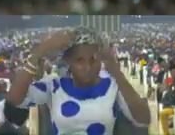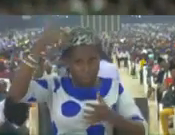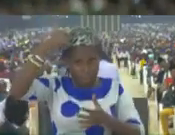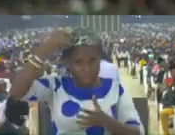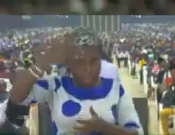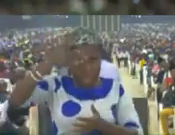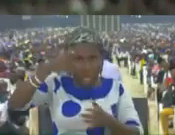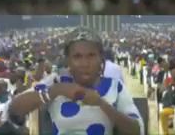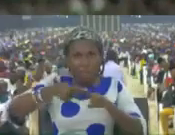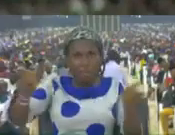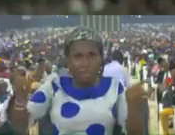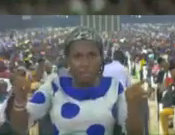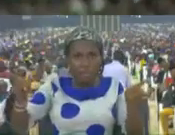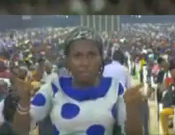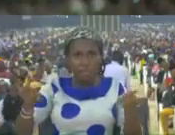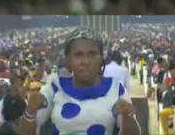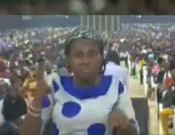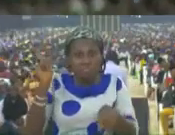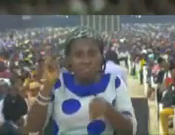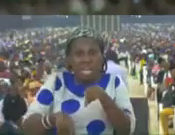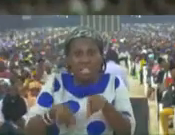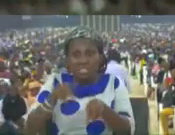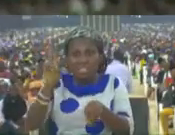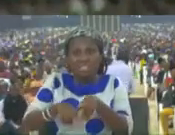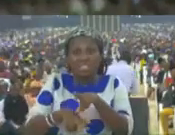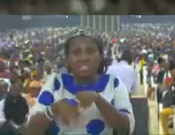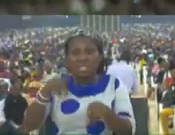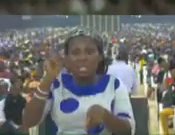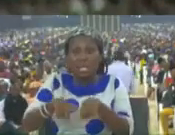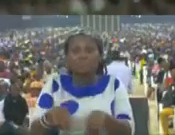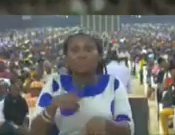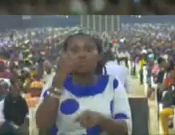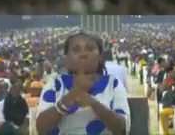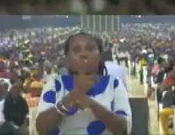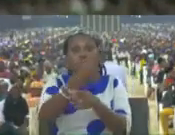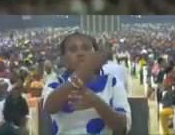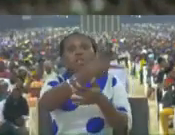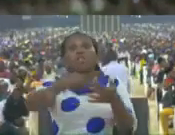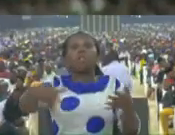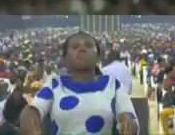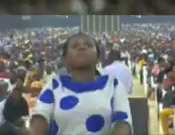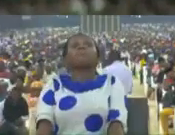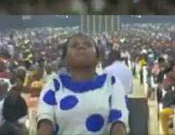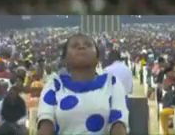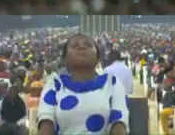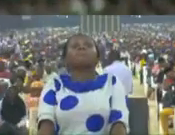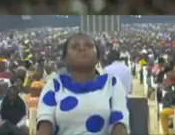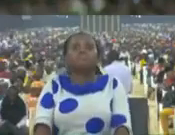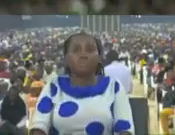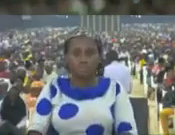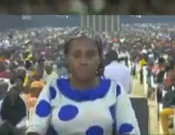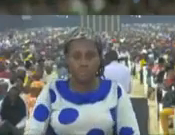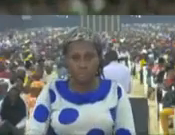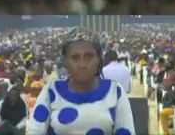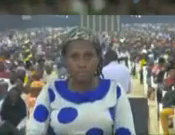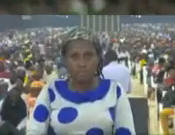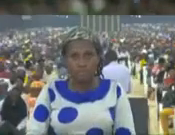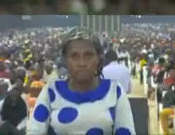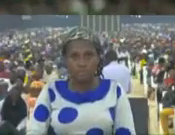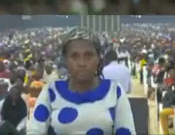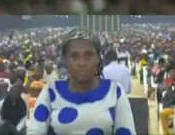but he couldn't even sit on his own. So how can you go to court to argue a